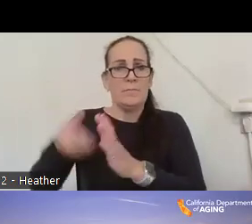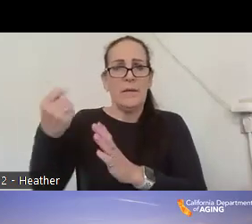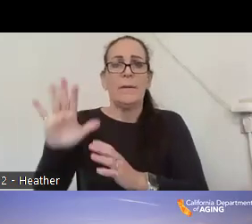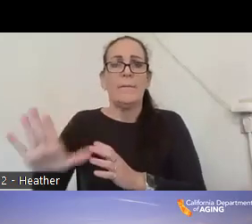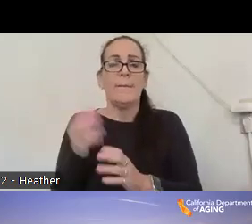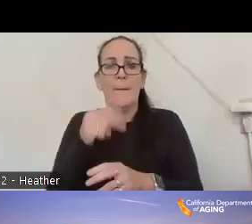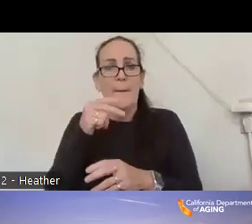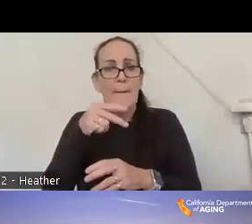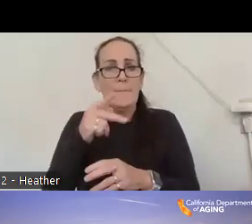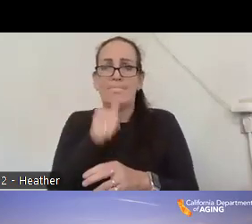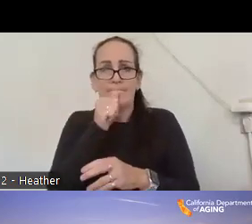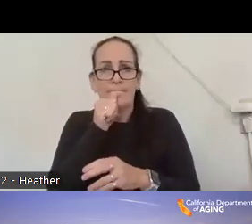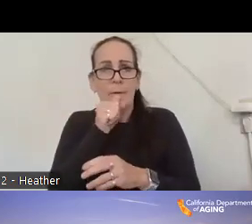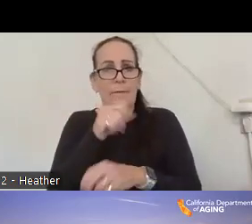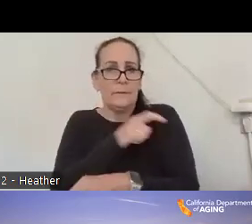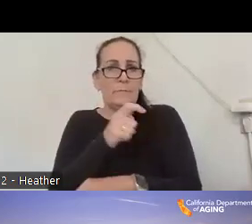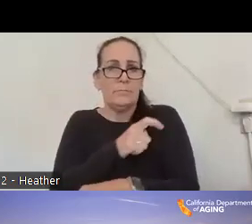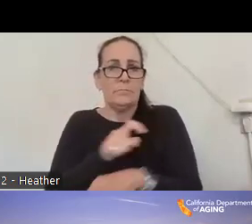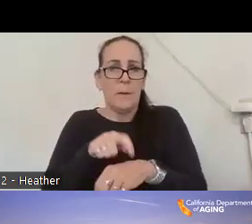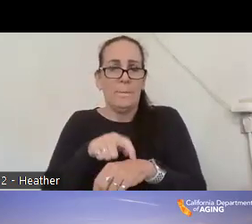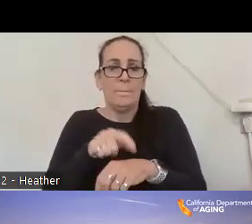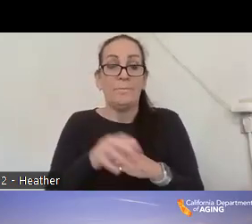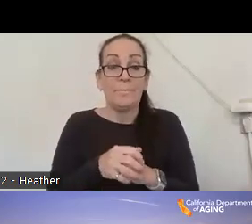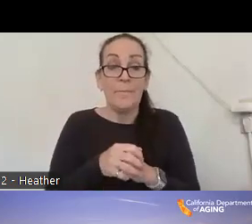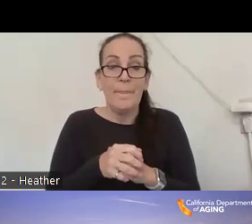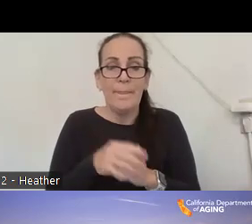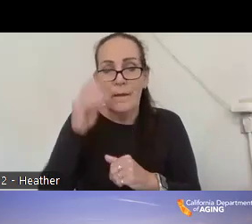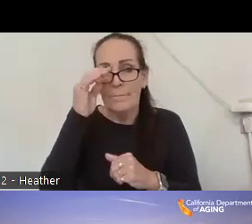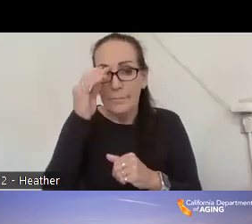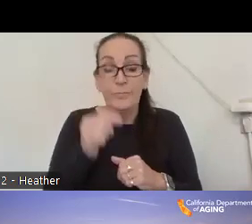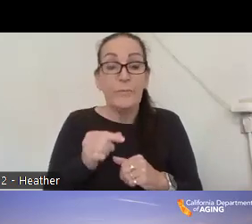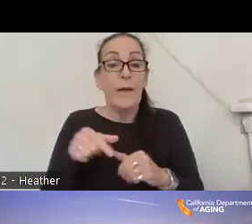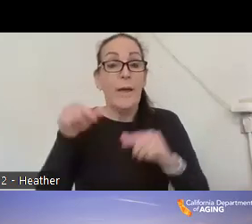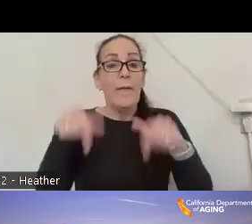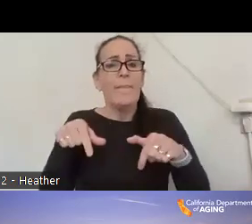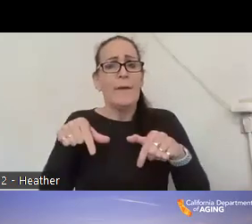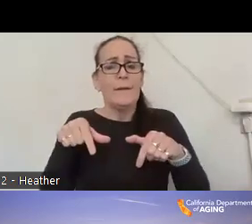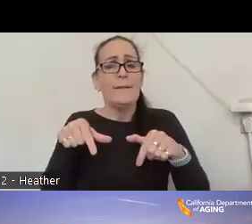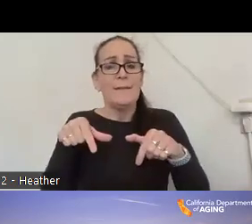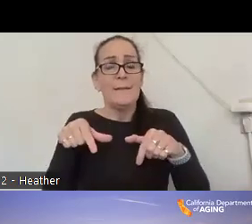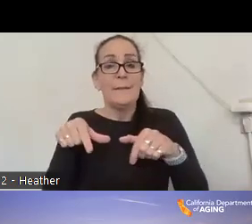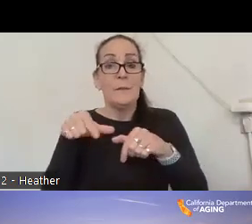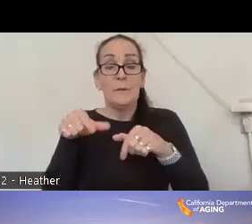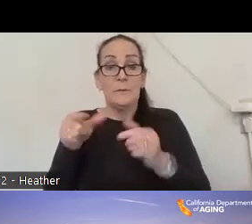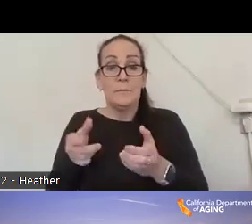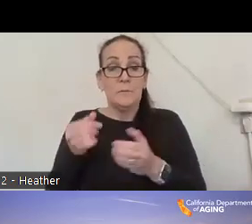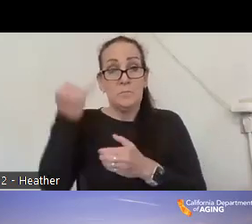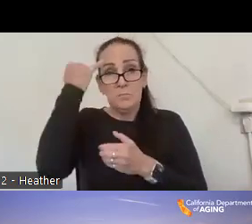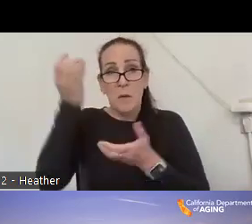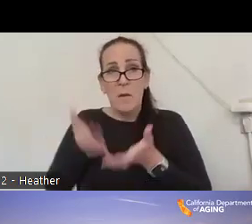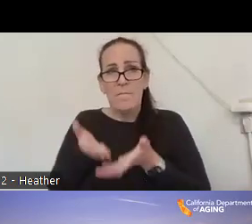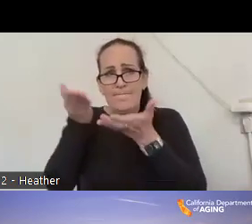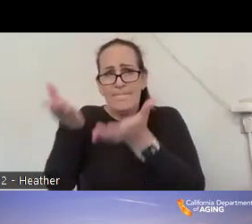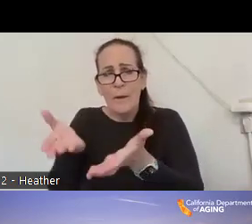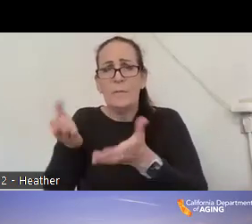impactful. The incentive piece for this project was really great. The whole project was